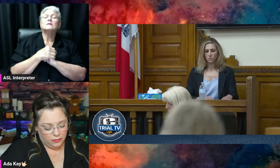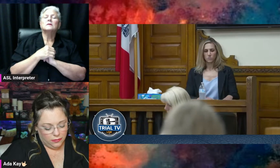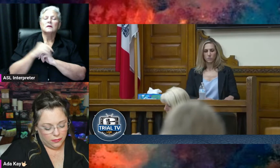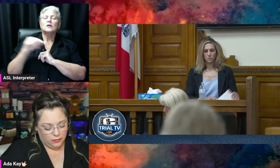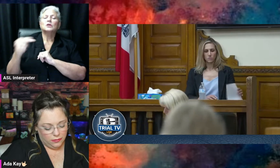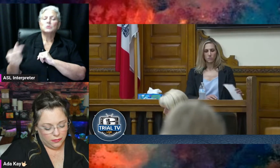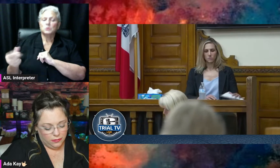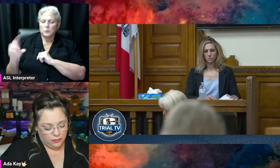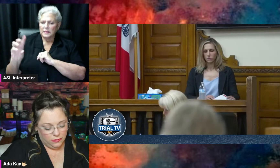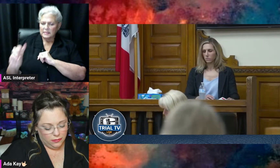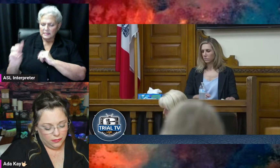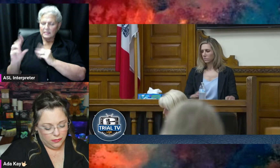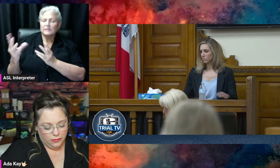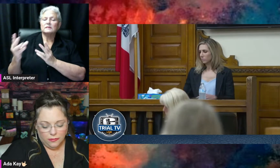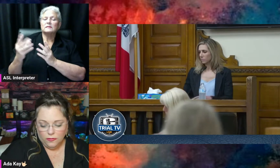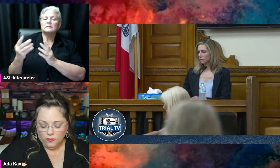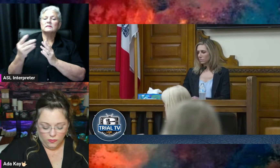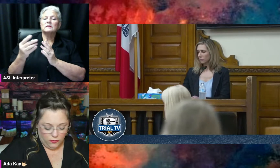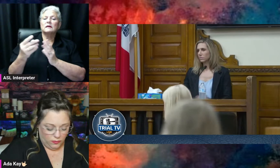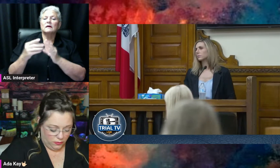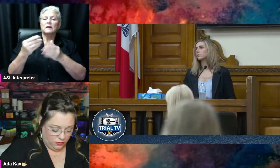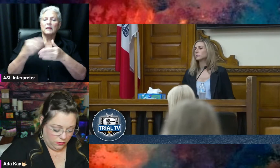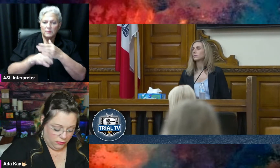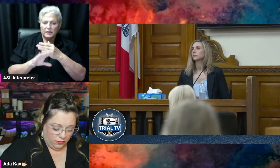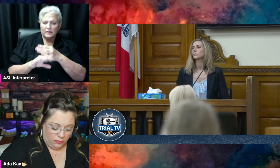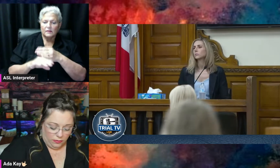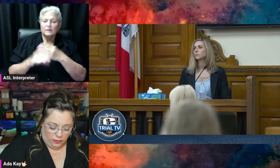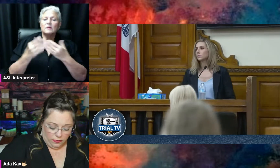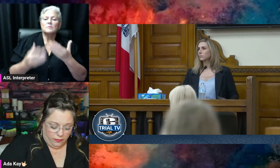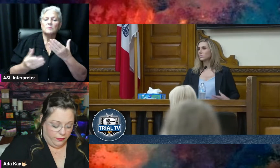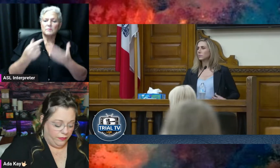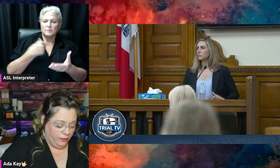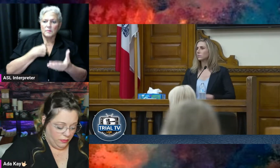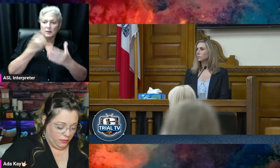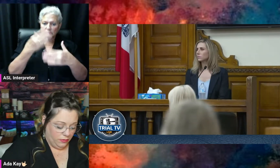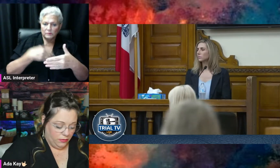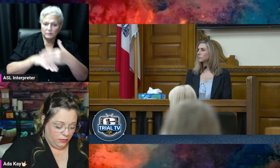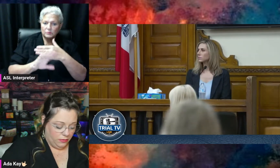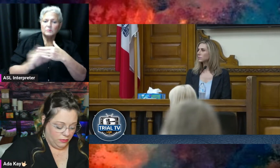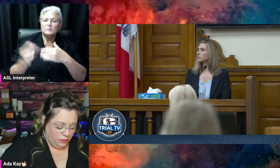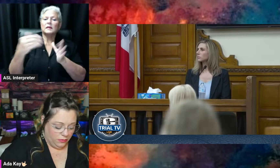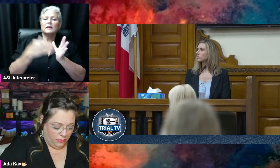admitted. And may I approach again? Yes. Let